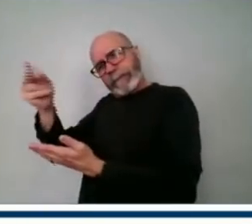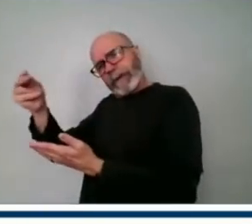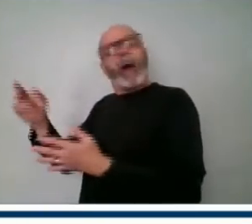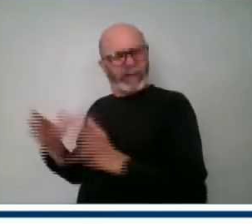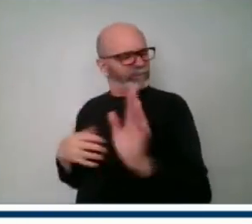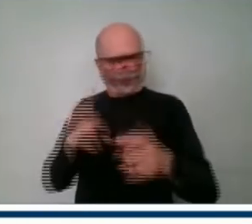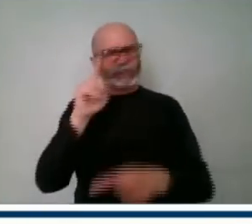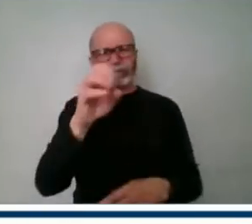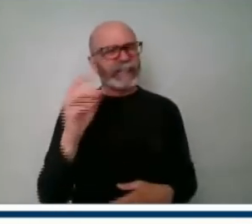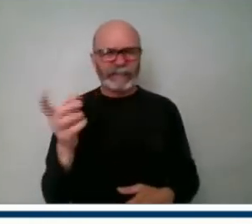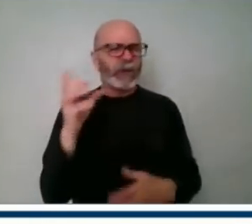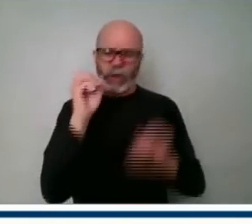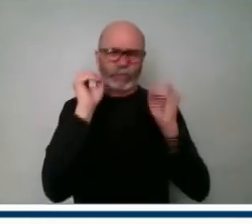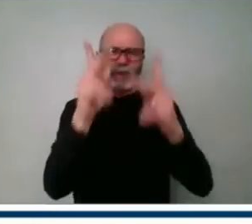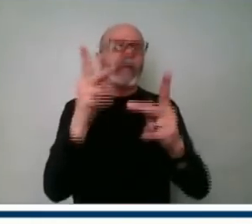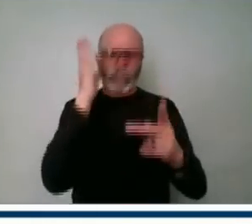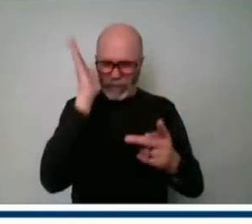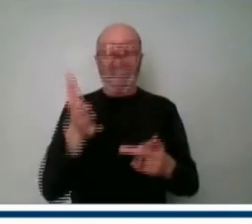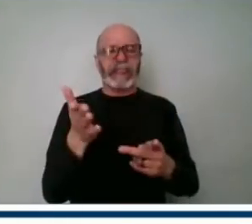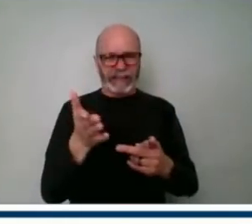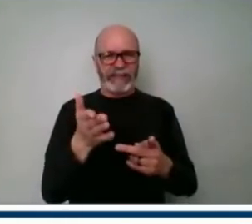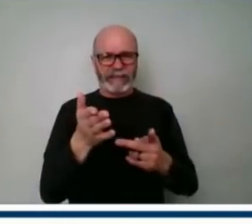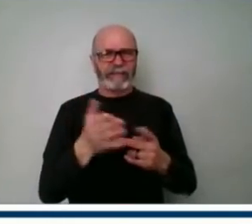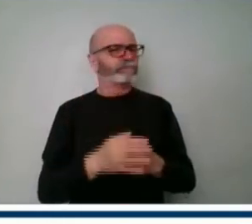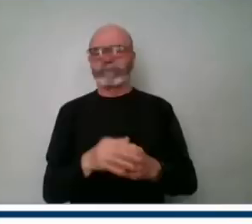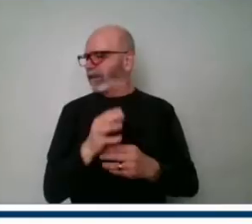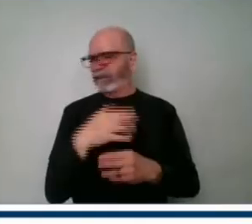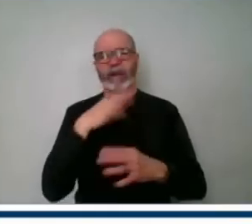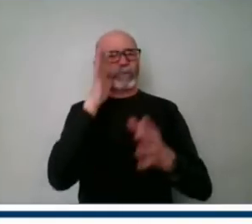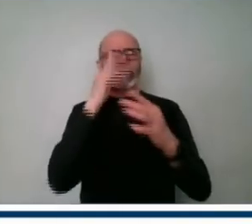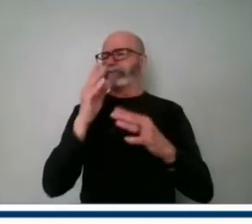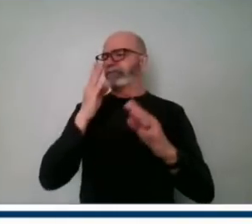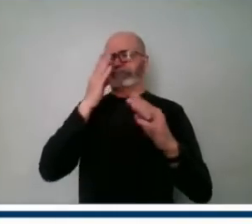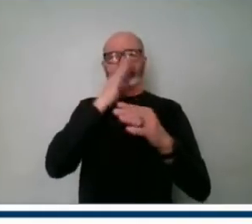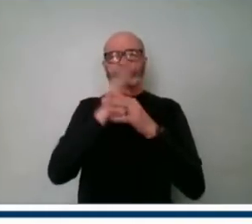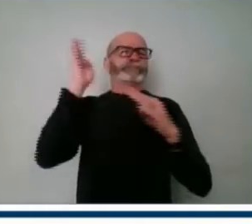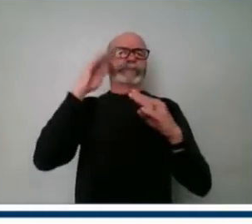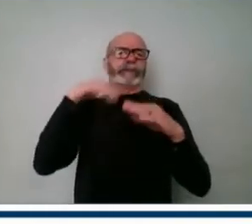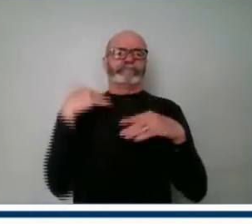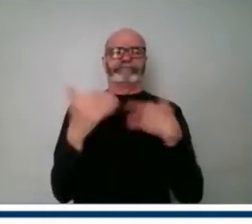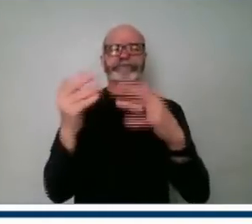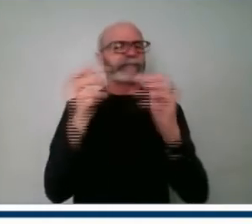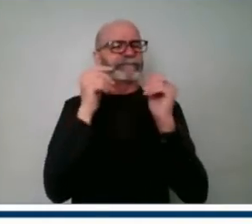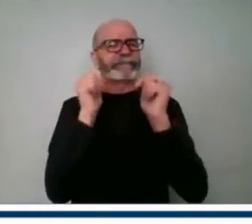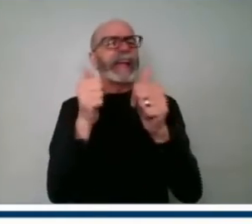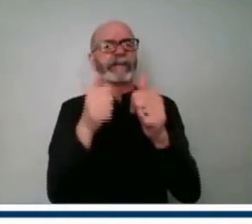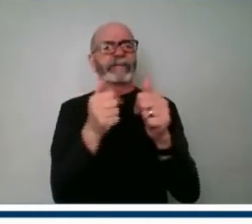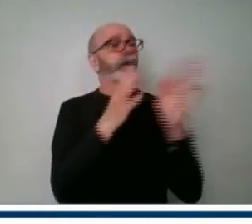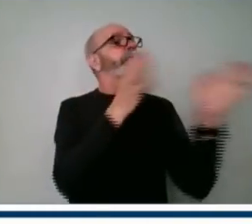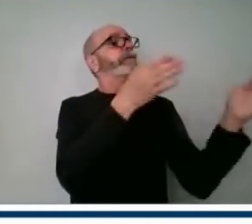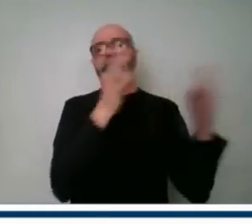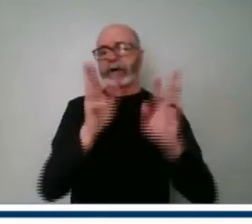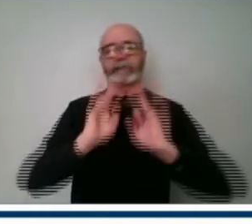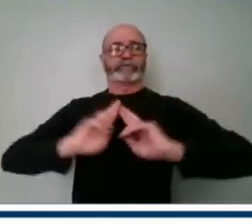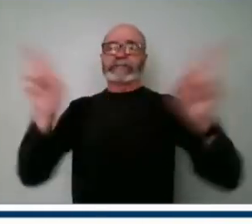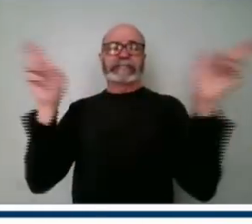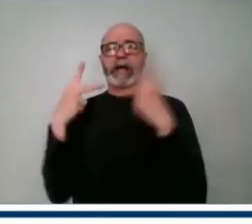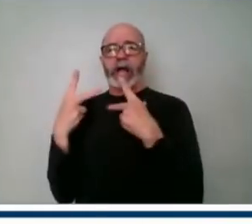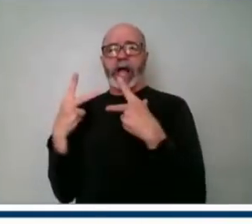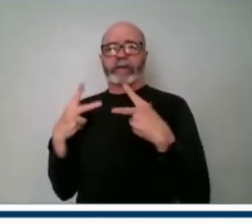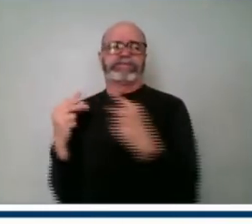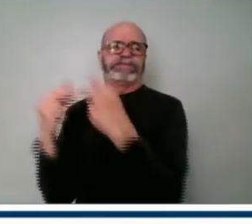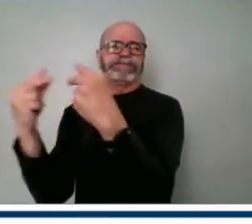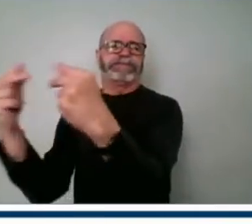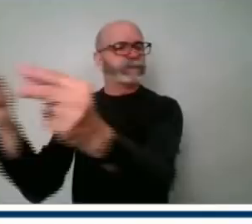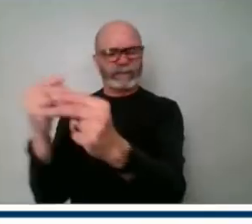get the most number of Nova Scotians immunized in the shortest period of time is this focused age-based